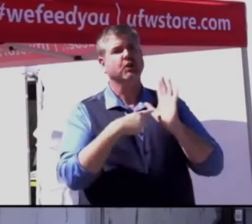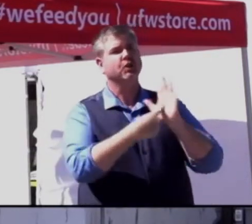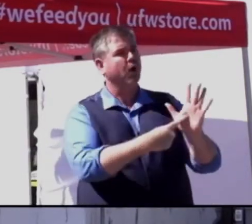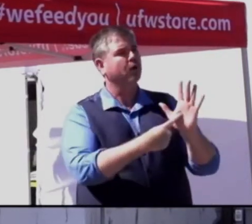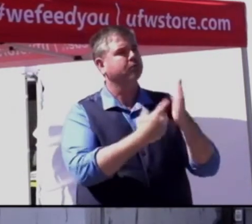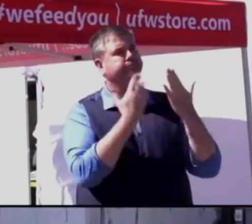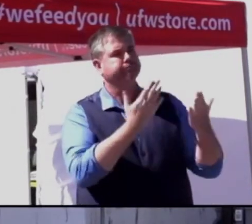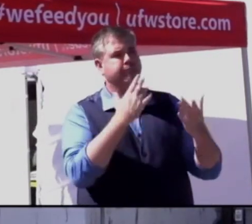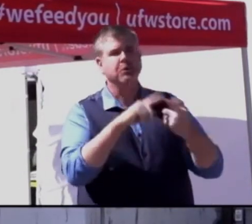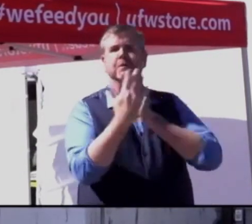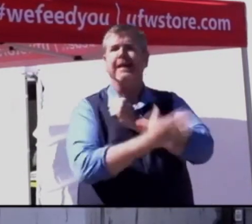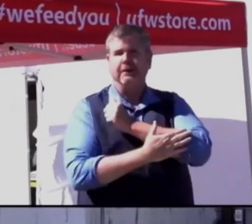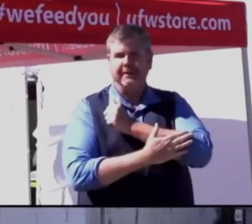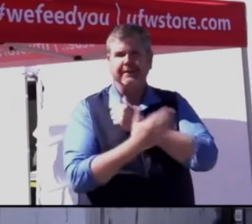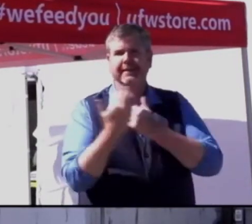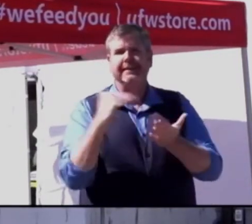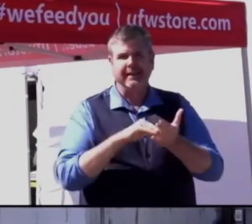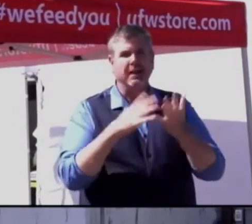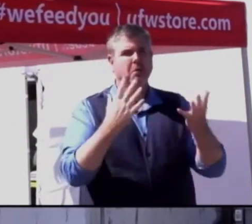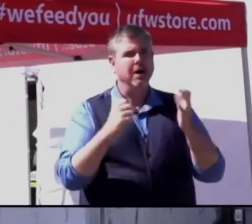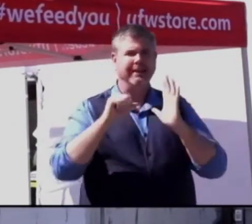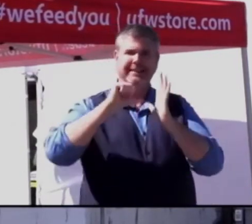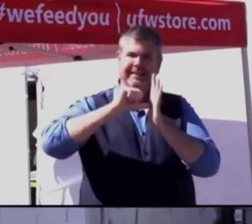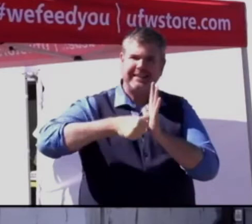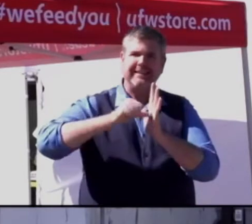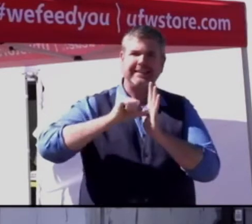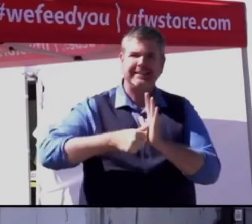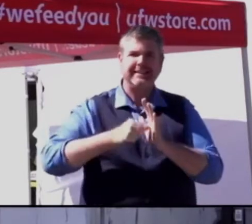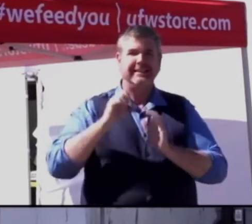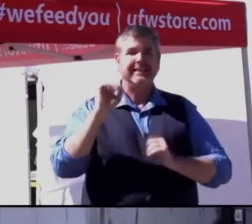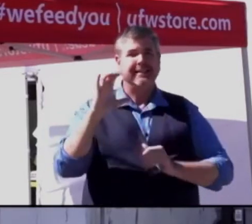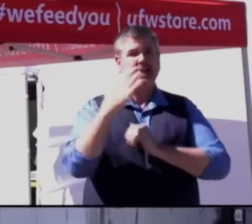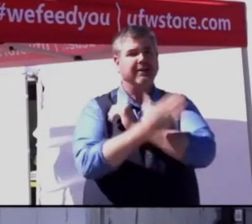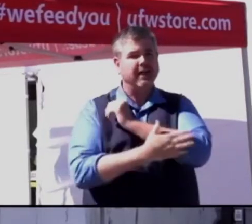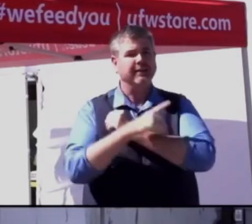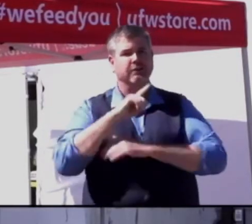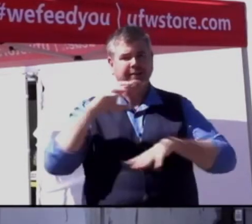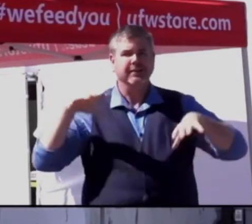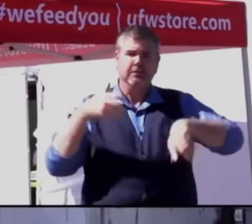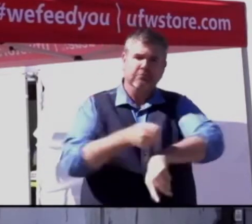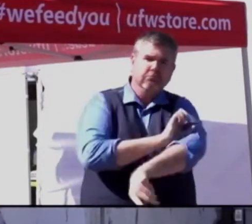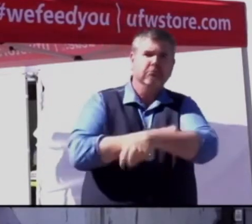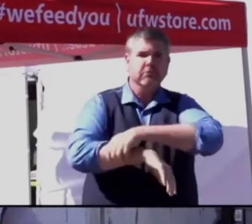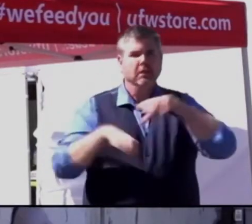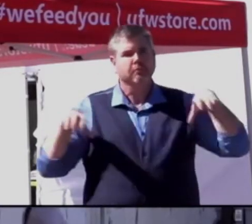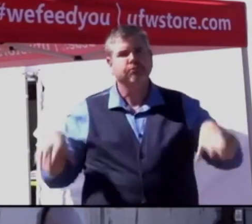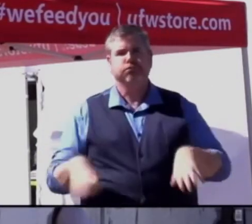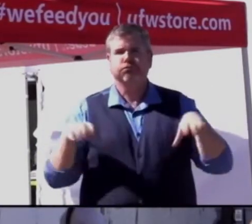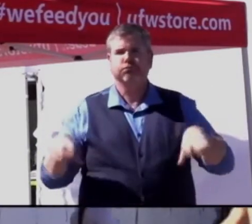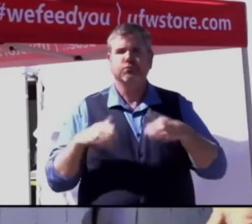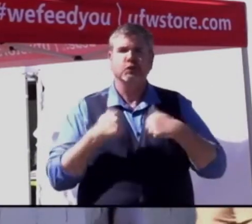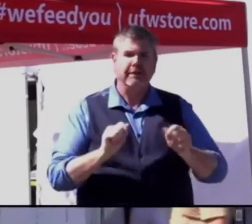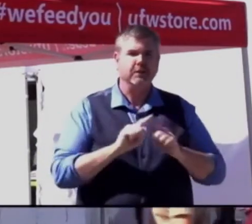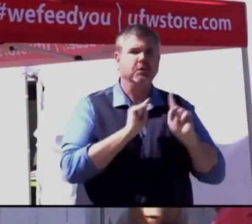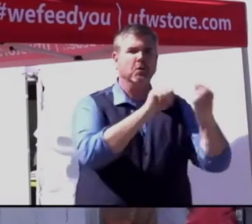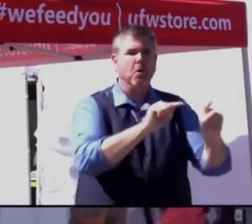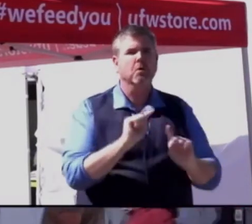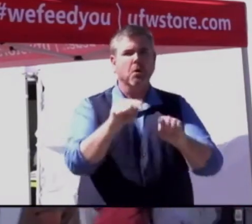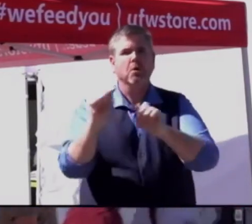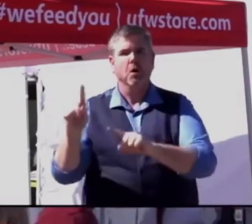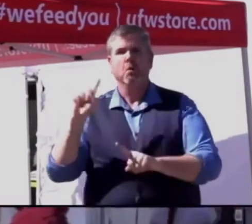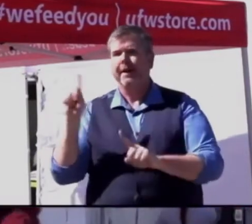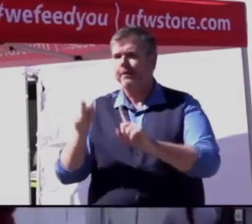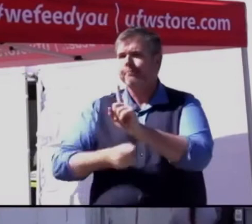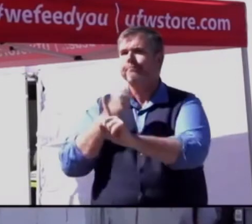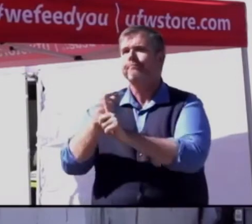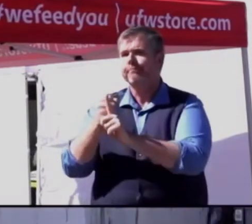again, want to highlight that the county is doing everything they can to get to the hardest hit populations in our county. Thank you very